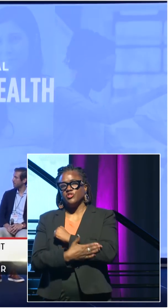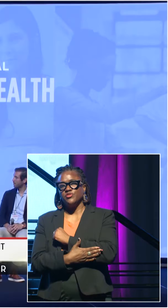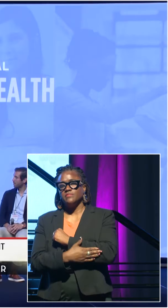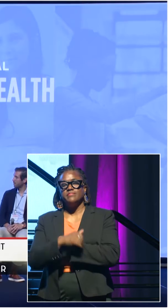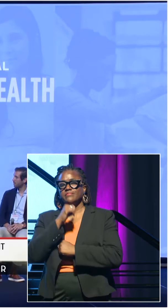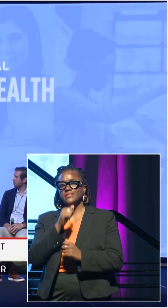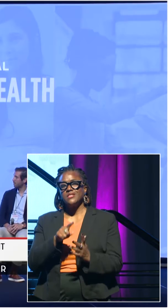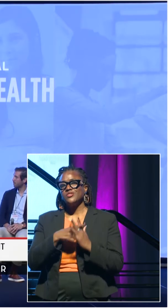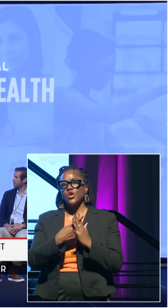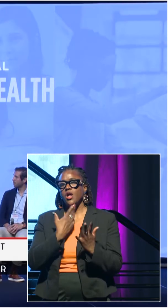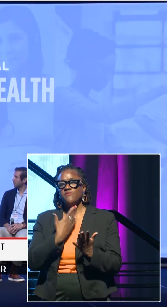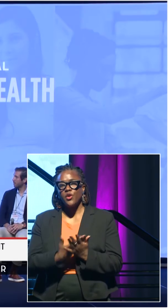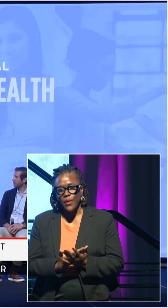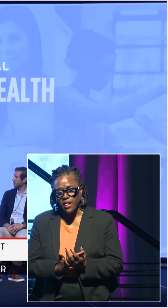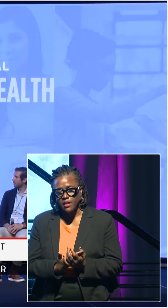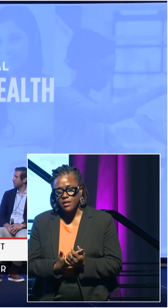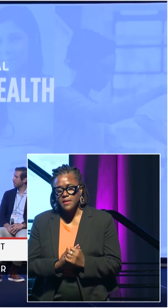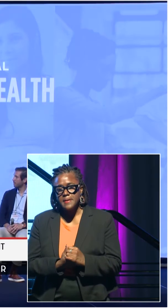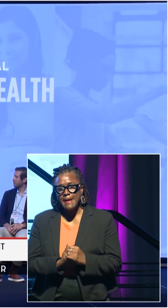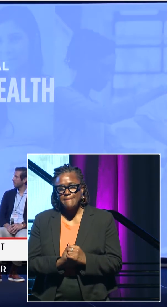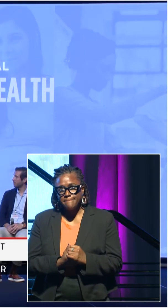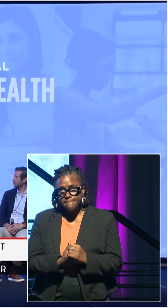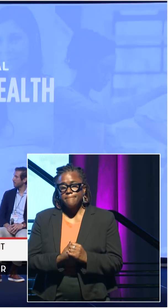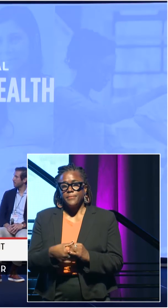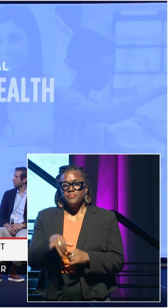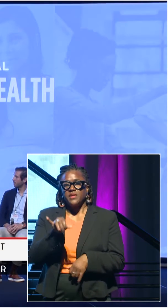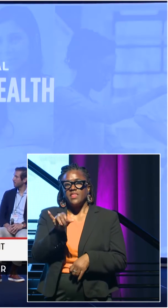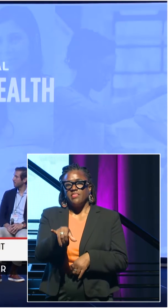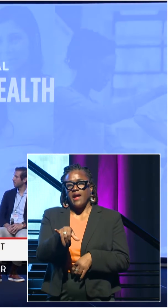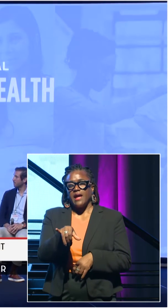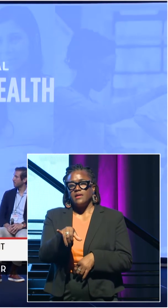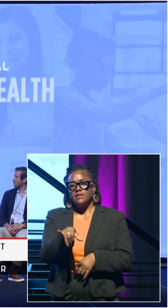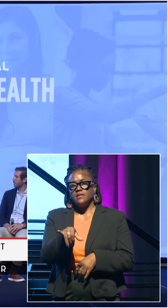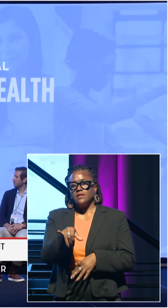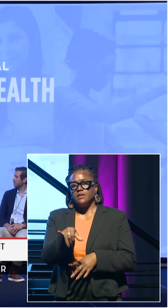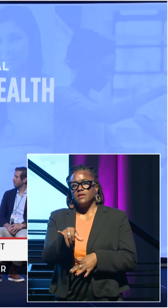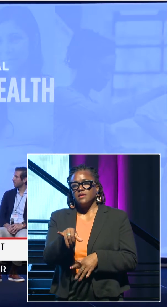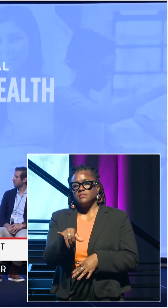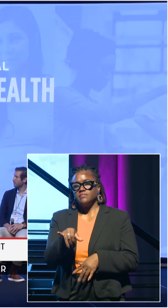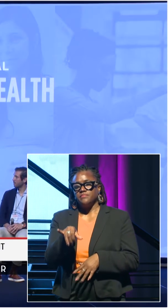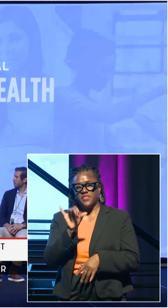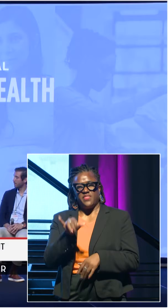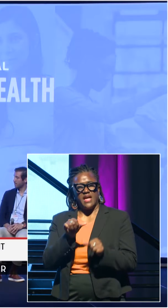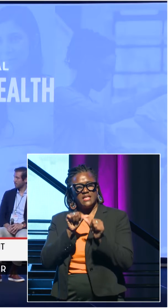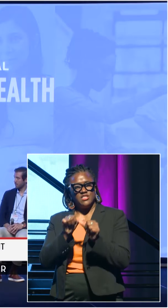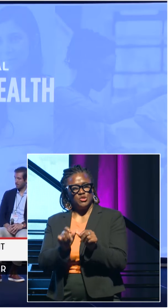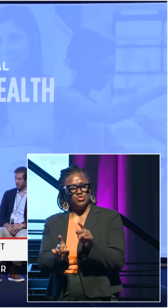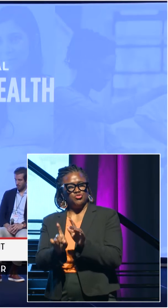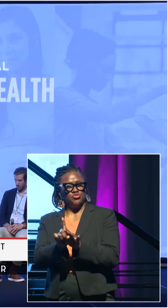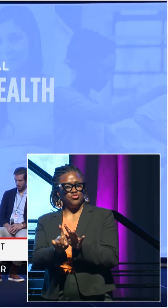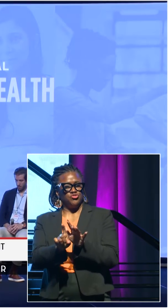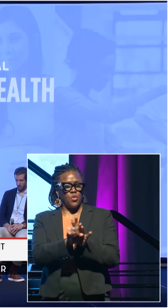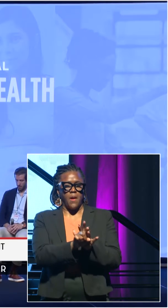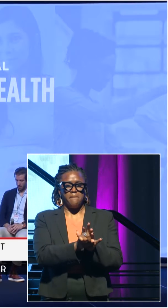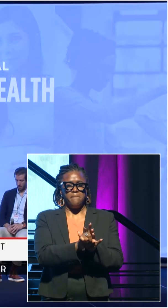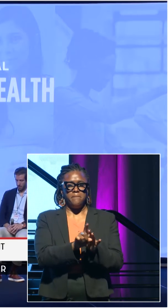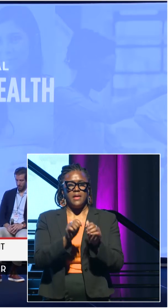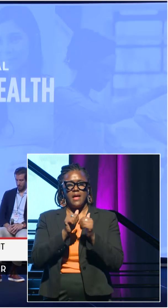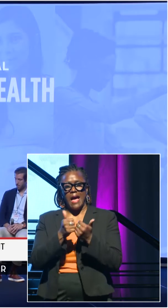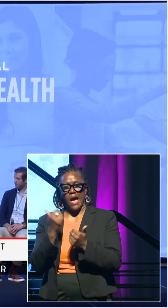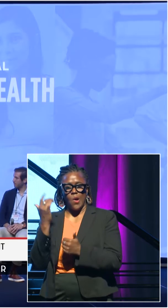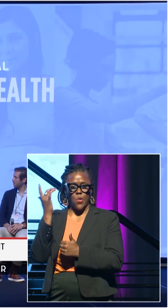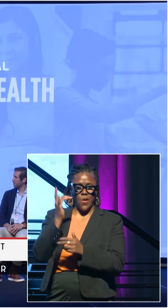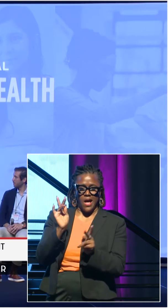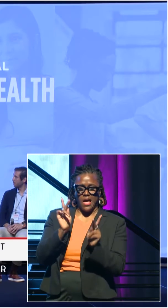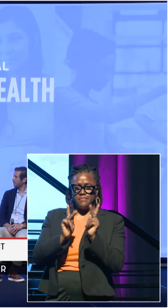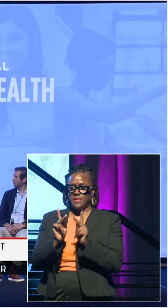doesn't start off very well. And so that, I think, continues to show up and how and why